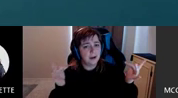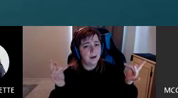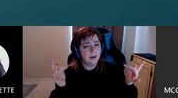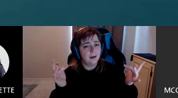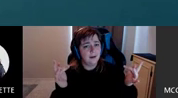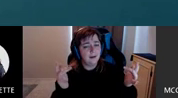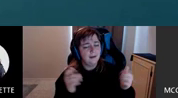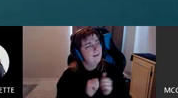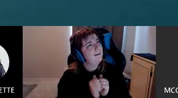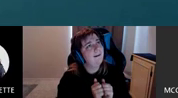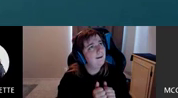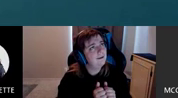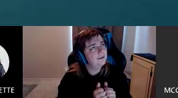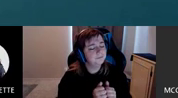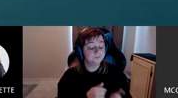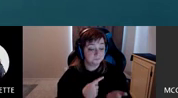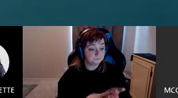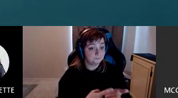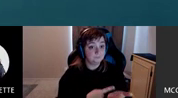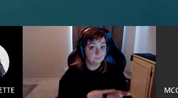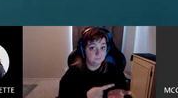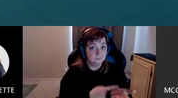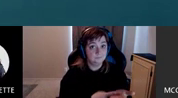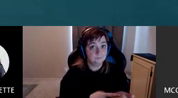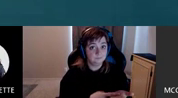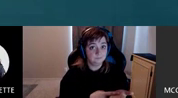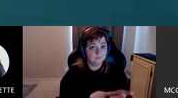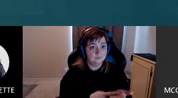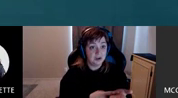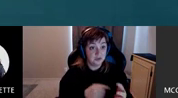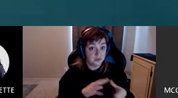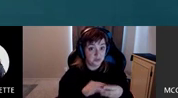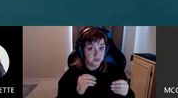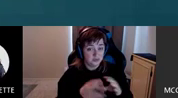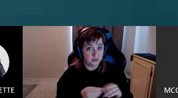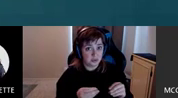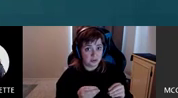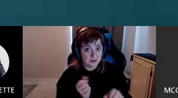her brother and her decided, you know, make a bathtub of bleach and water.